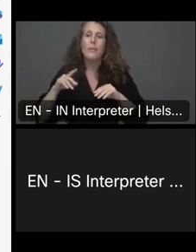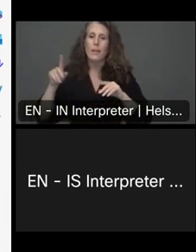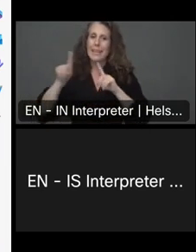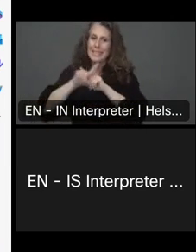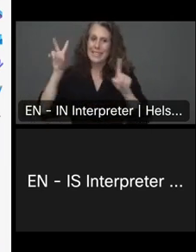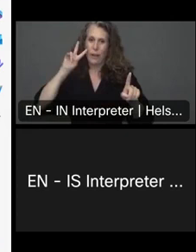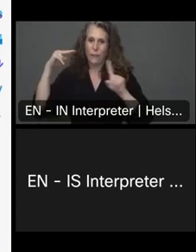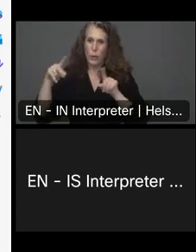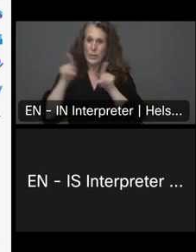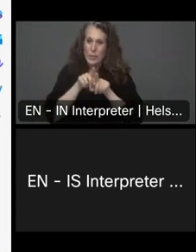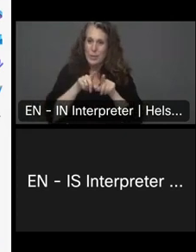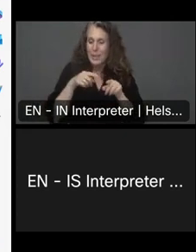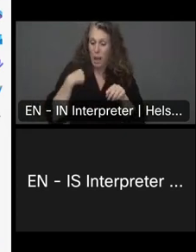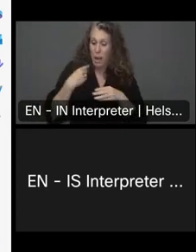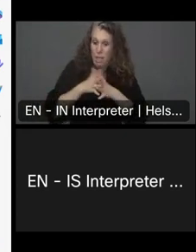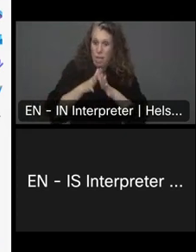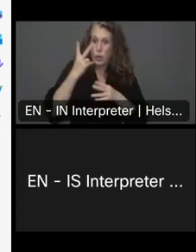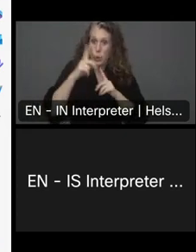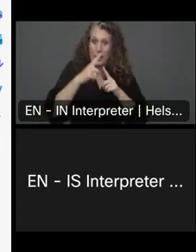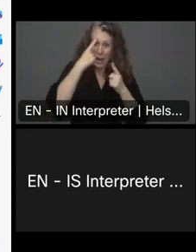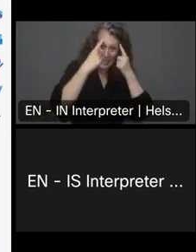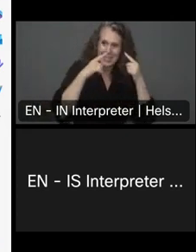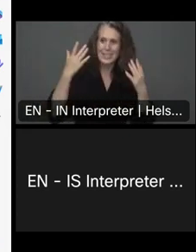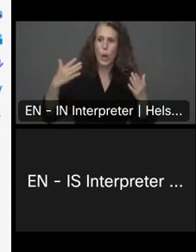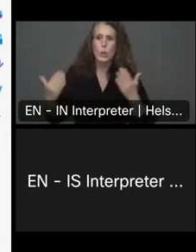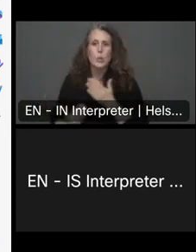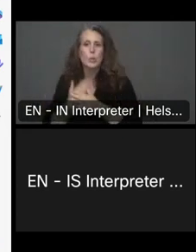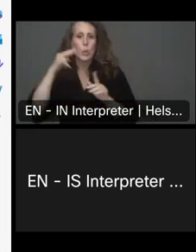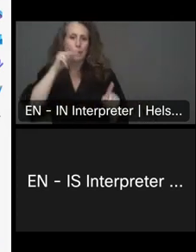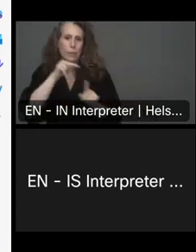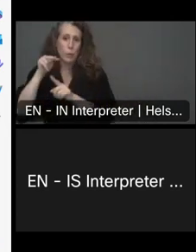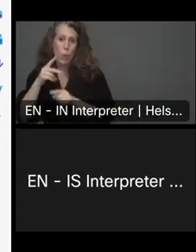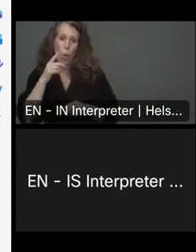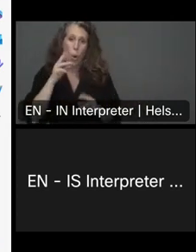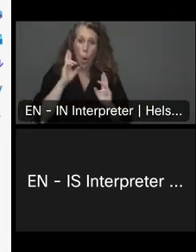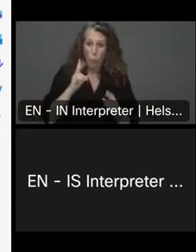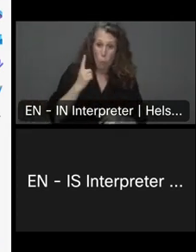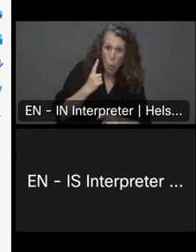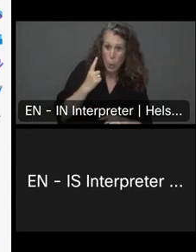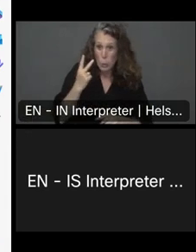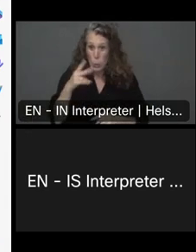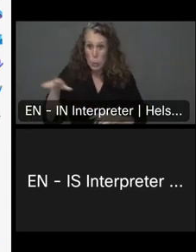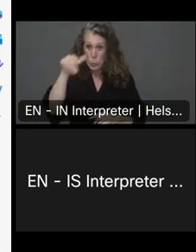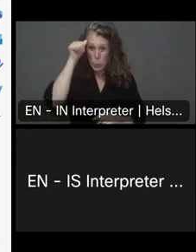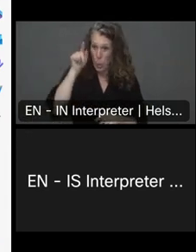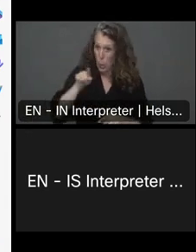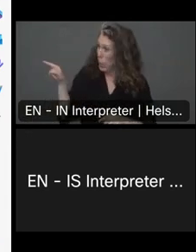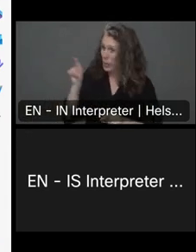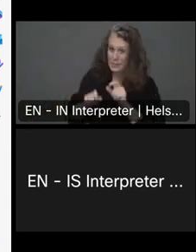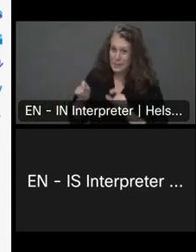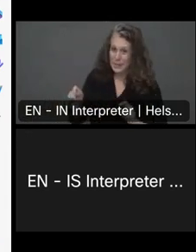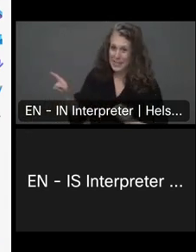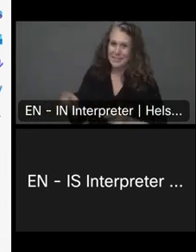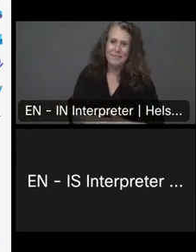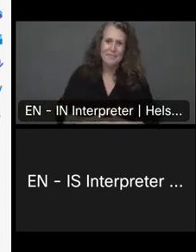Bequemlichkeit, and here at least one and hopefully two of these figures will be familiar to us.